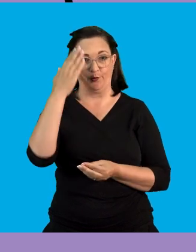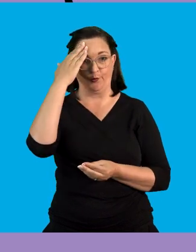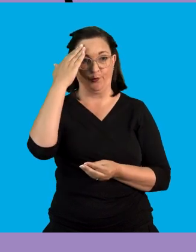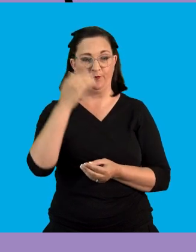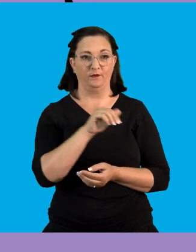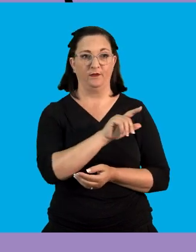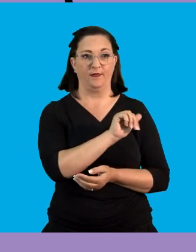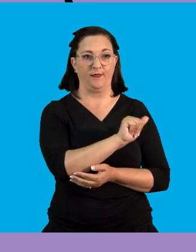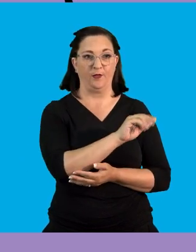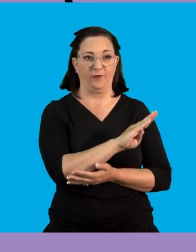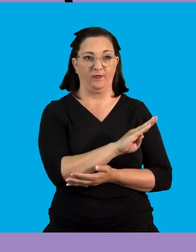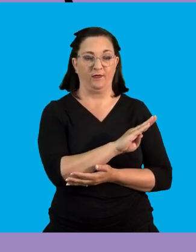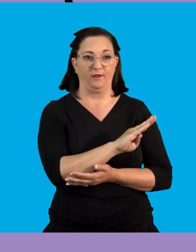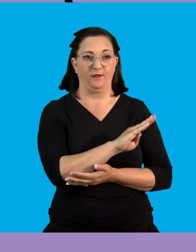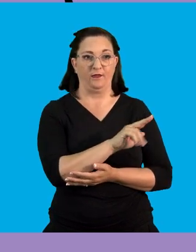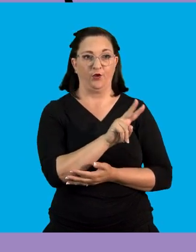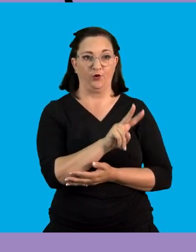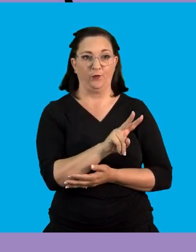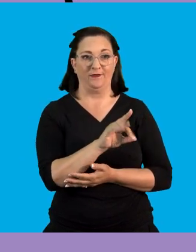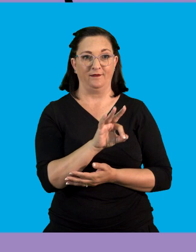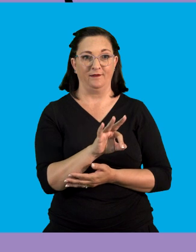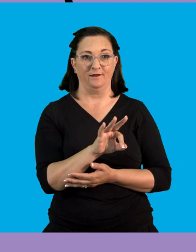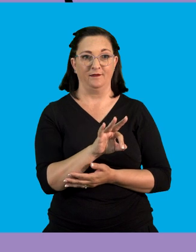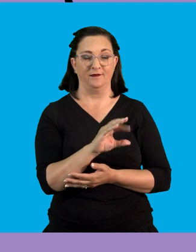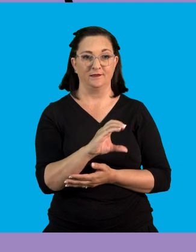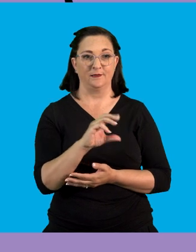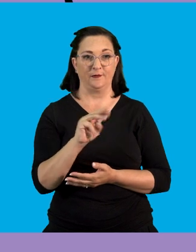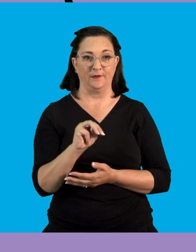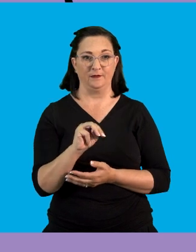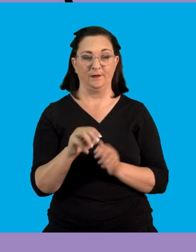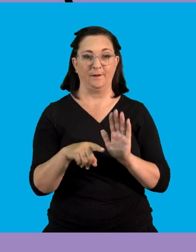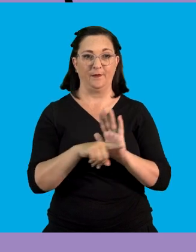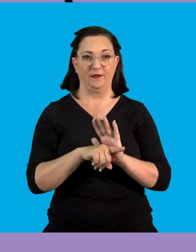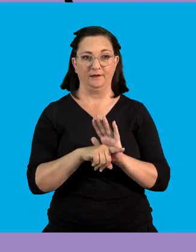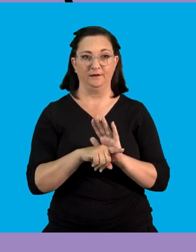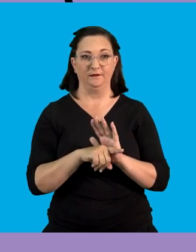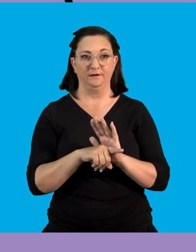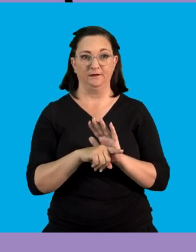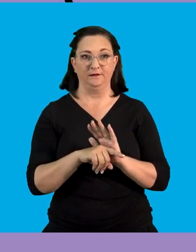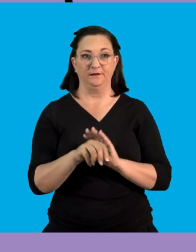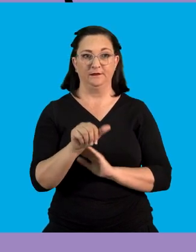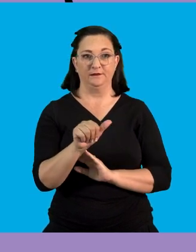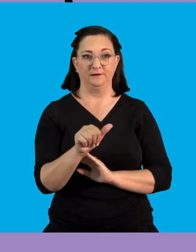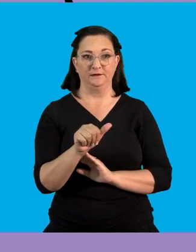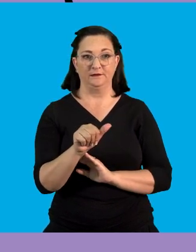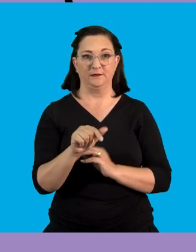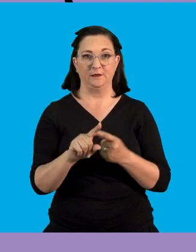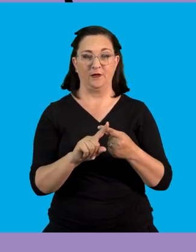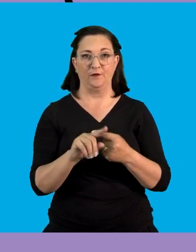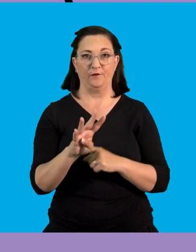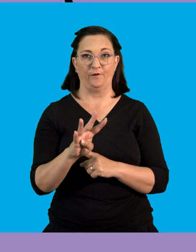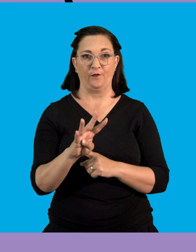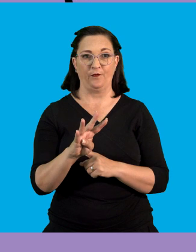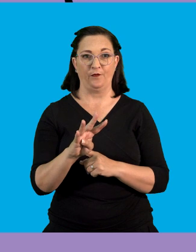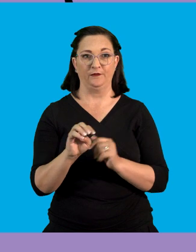Therefore, AB would be given by 23 centimeters minus